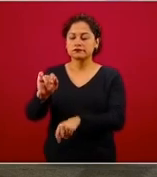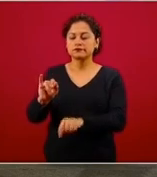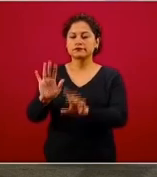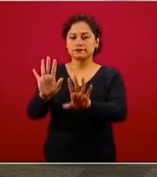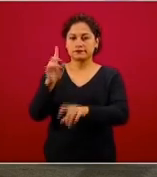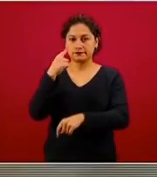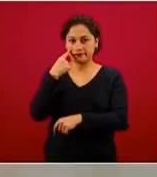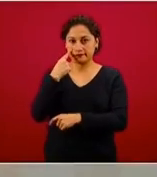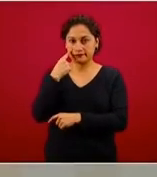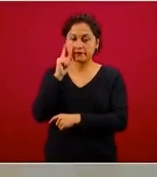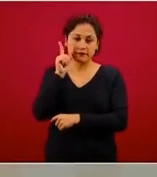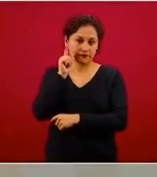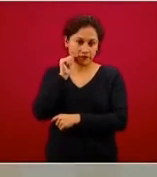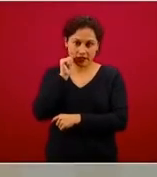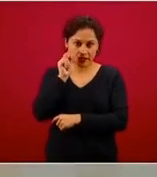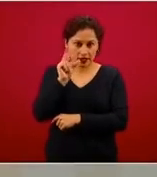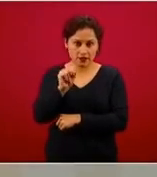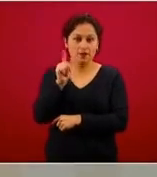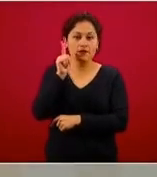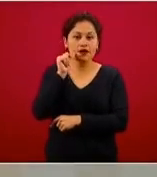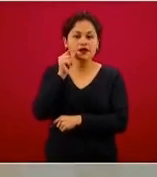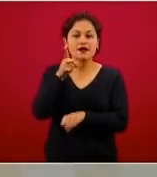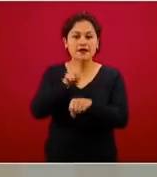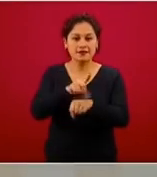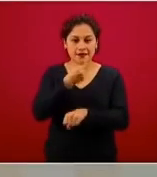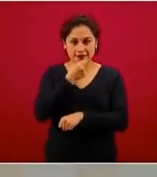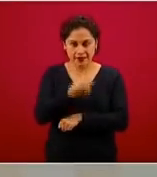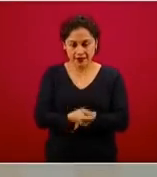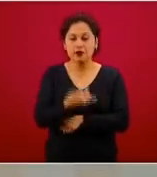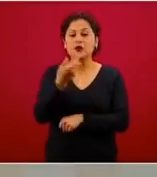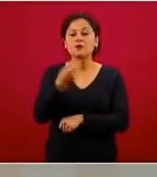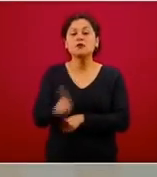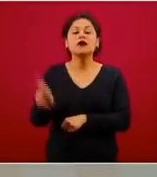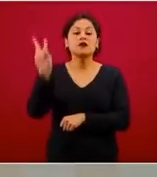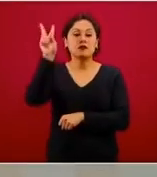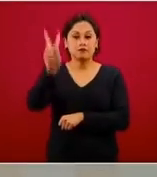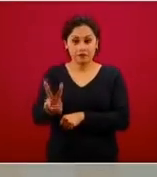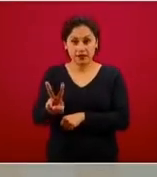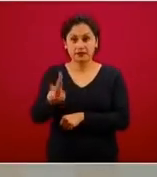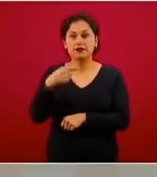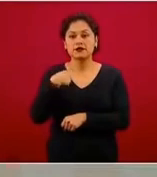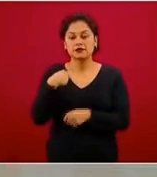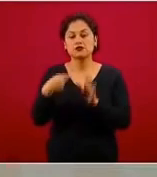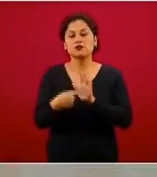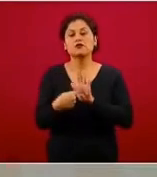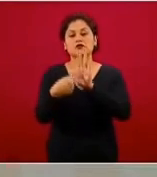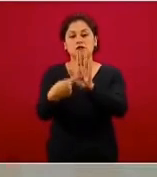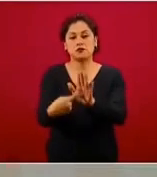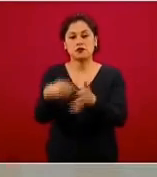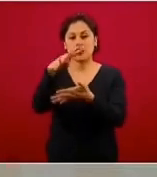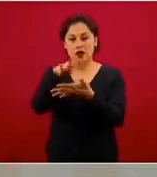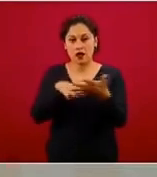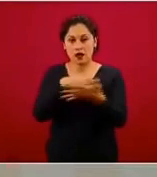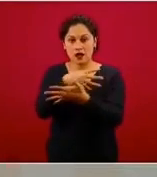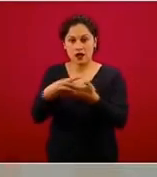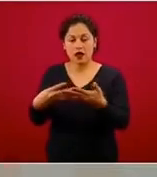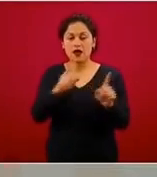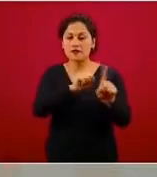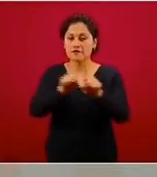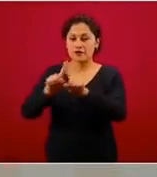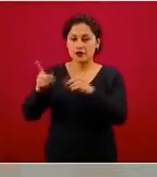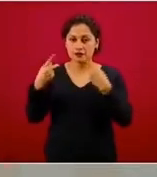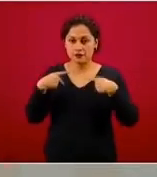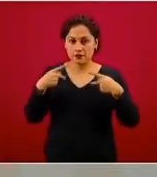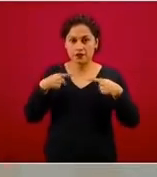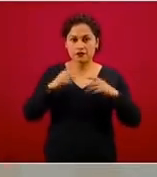Next Friday, not tomorrow because that's Children's Day, but next Friday, we're going to again